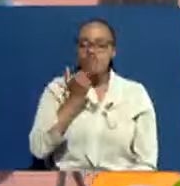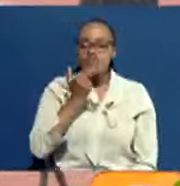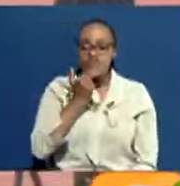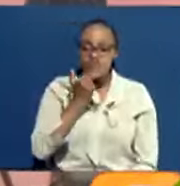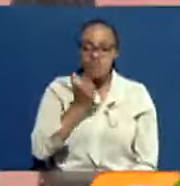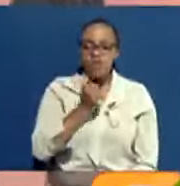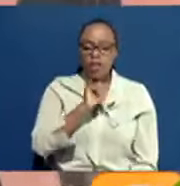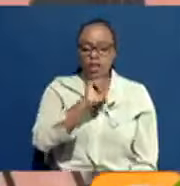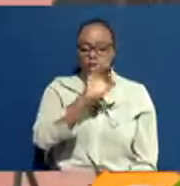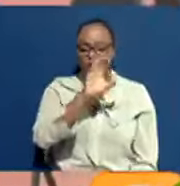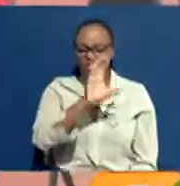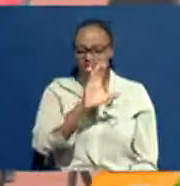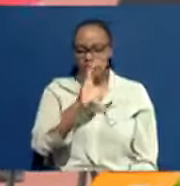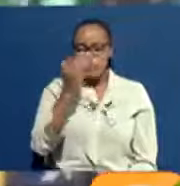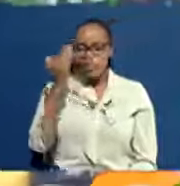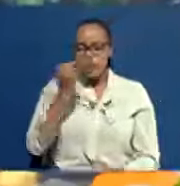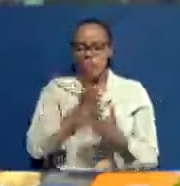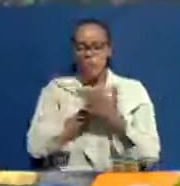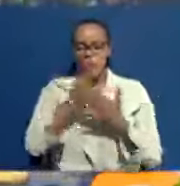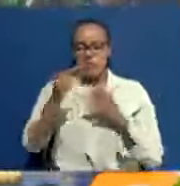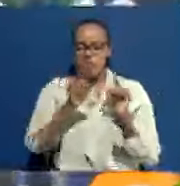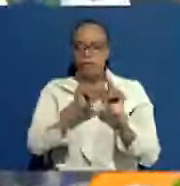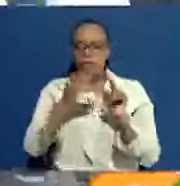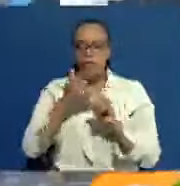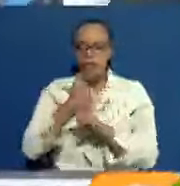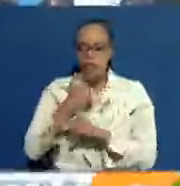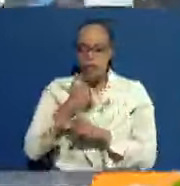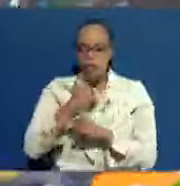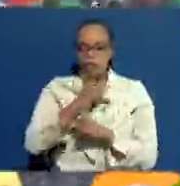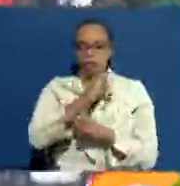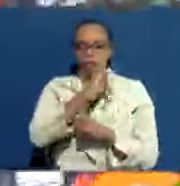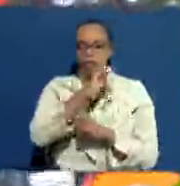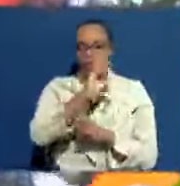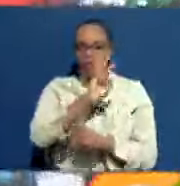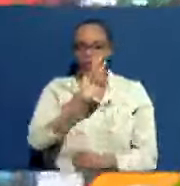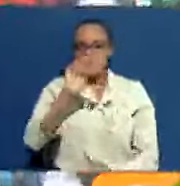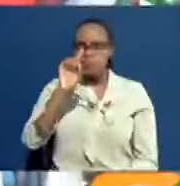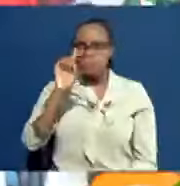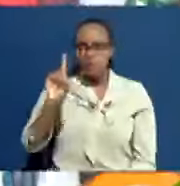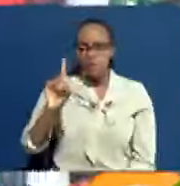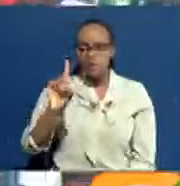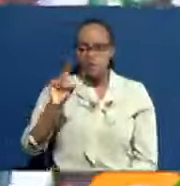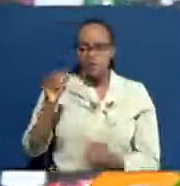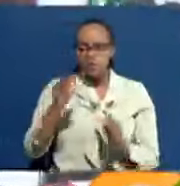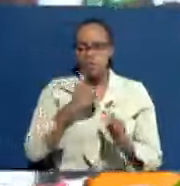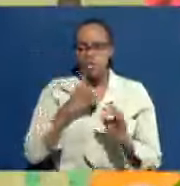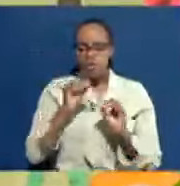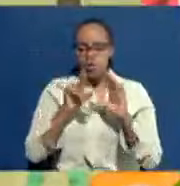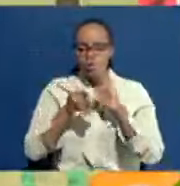ago. In another match of the day, Tusker FC drew 1-1 against Kariobangi Sharks.